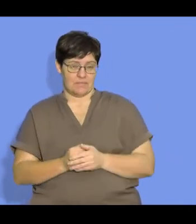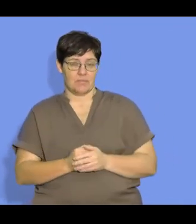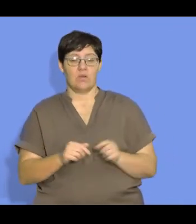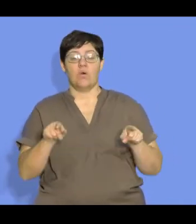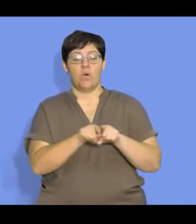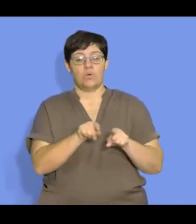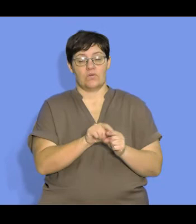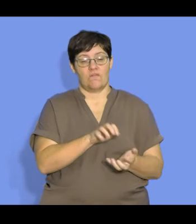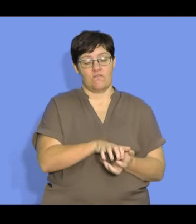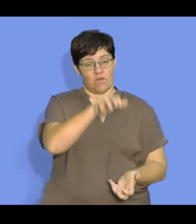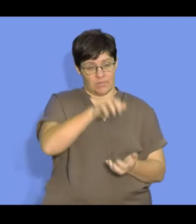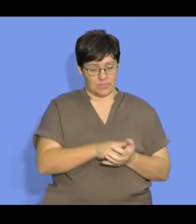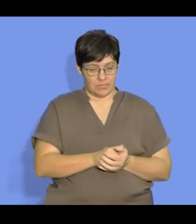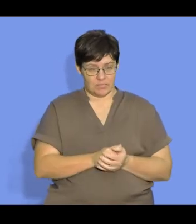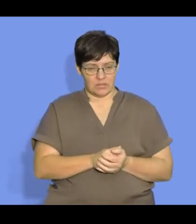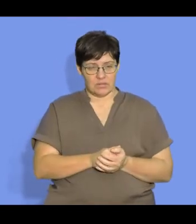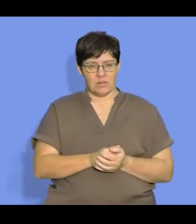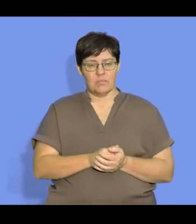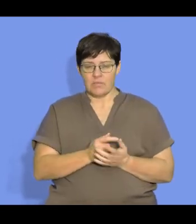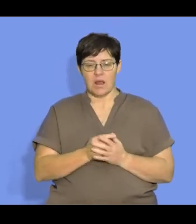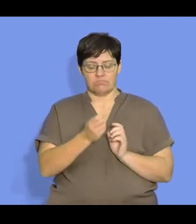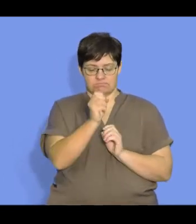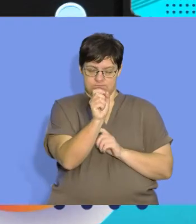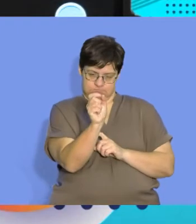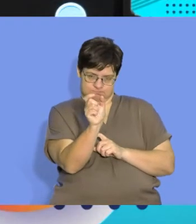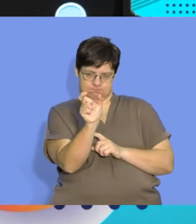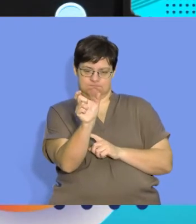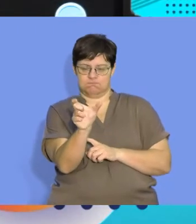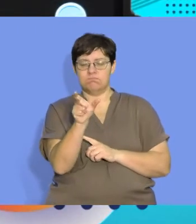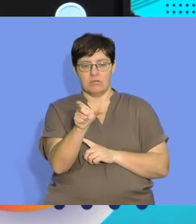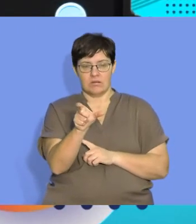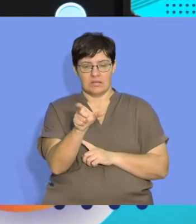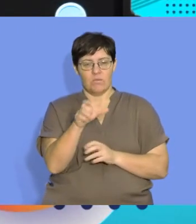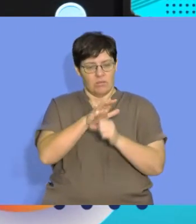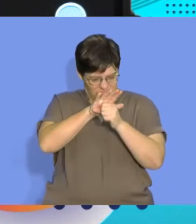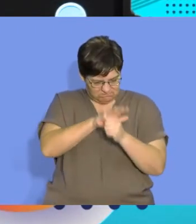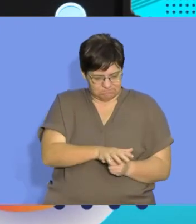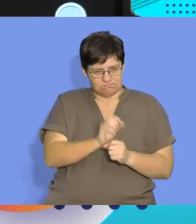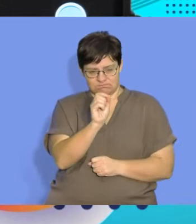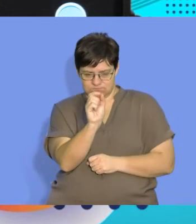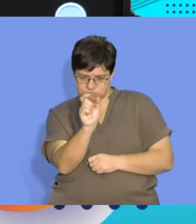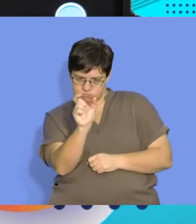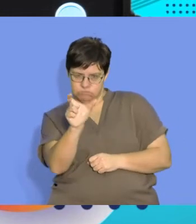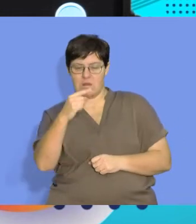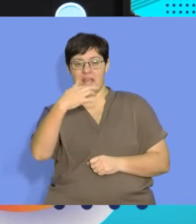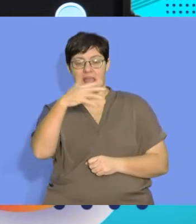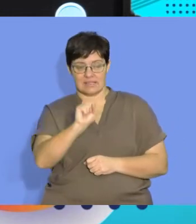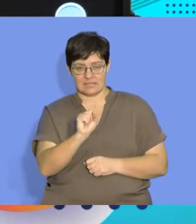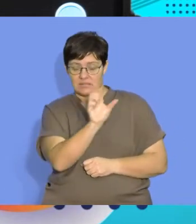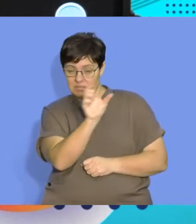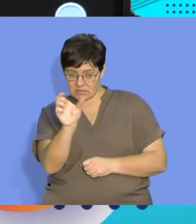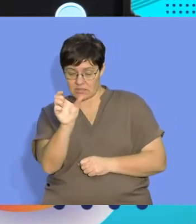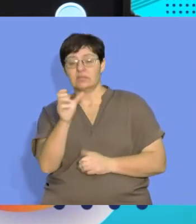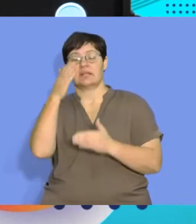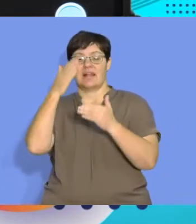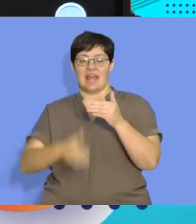at the volume that we caught up in a syringe, how that volume increased over time until the end